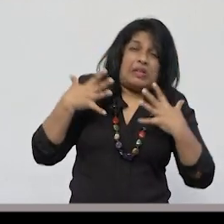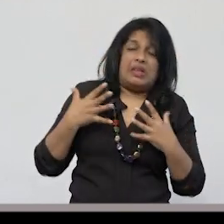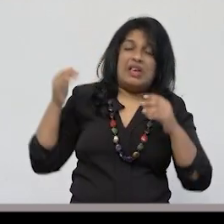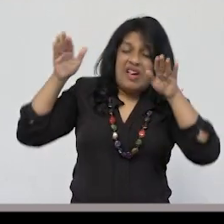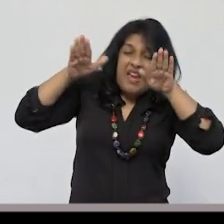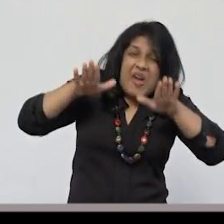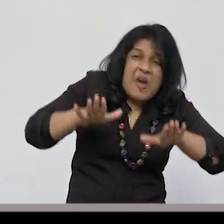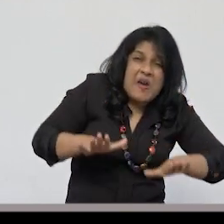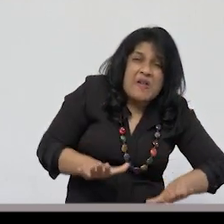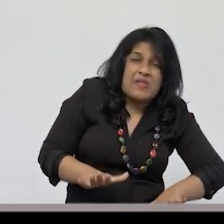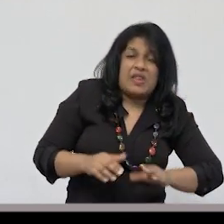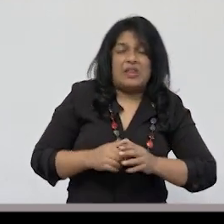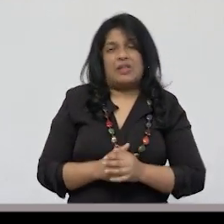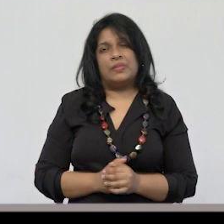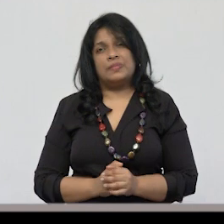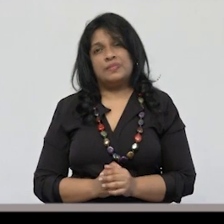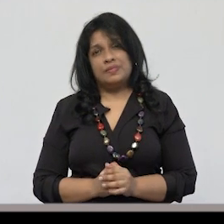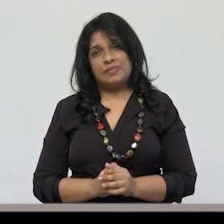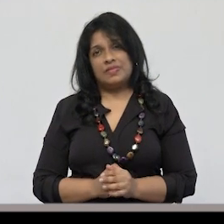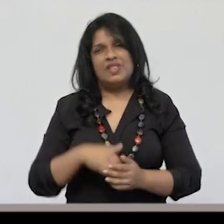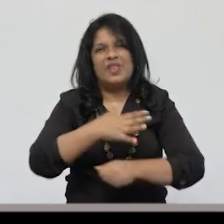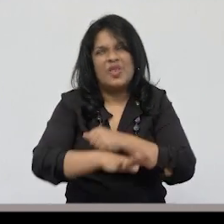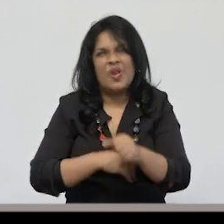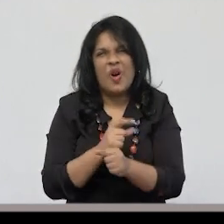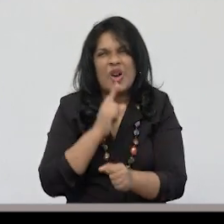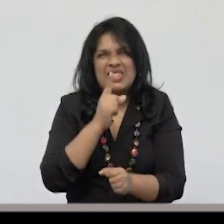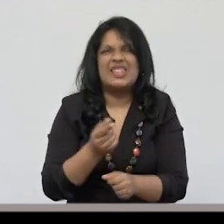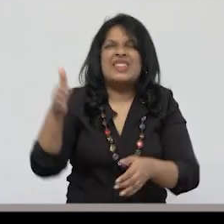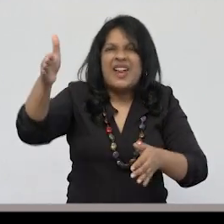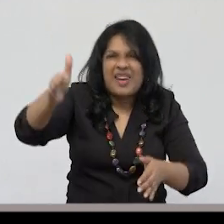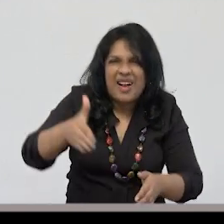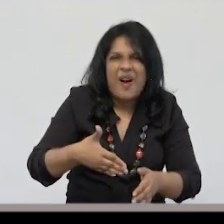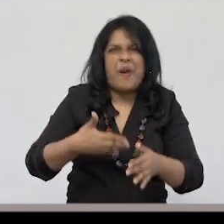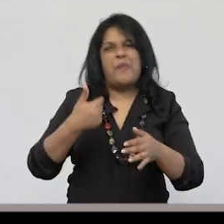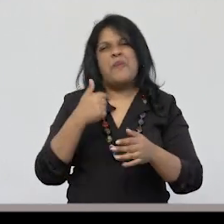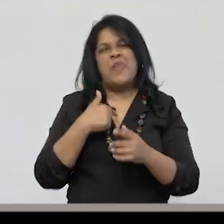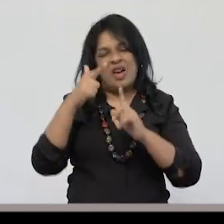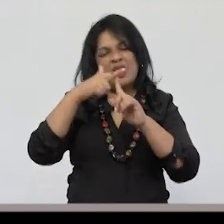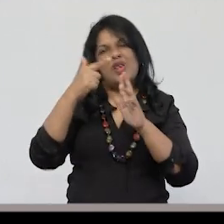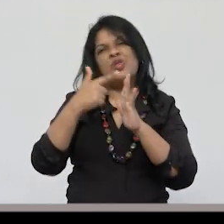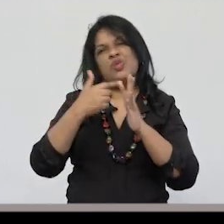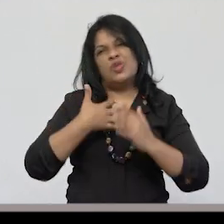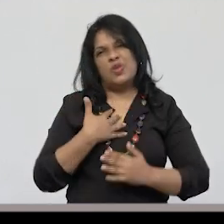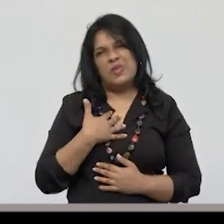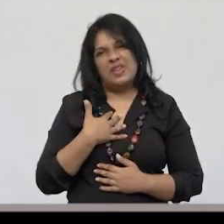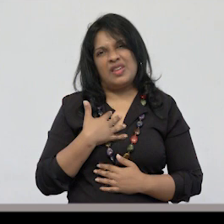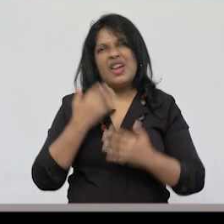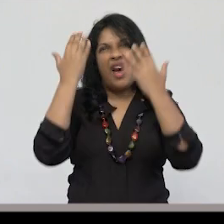like I am humble and I am gentle. And then you will find rest for your